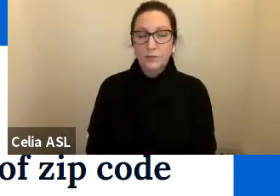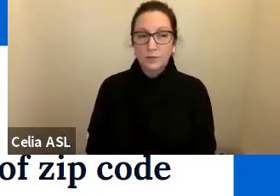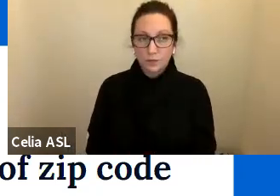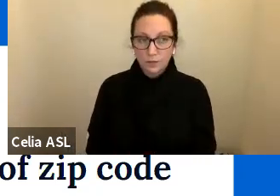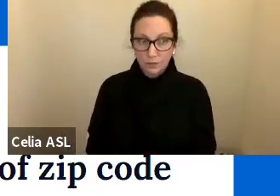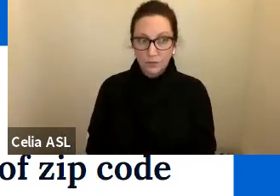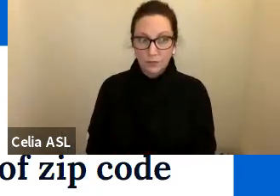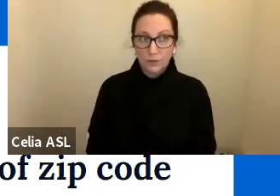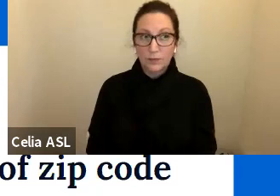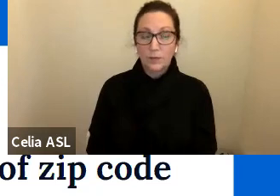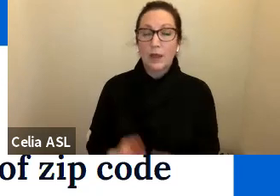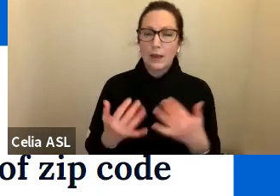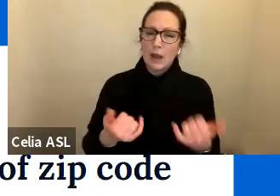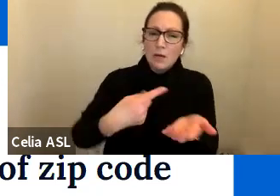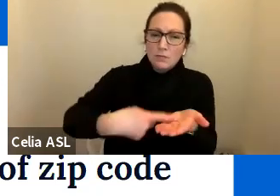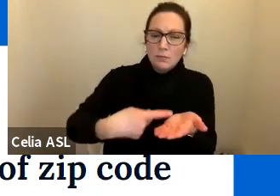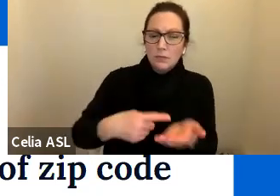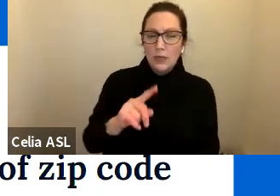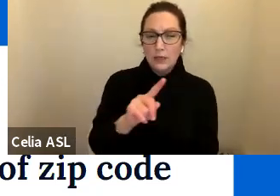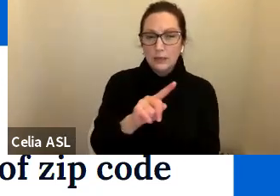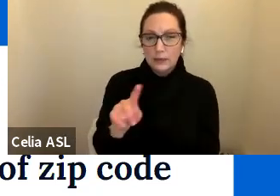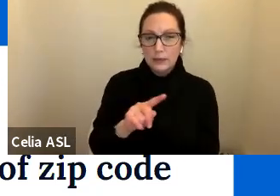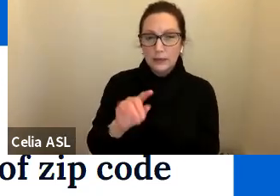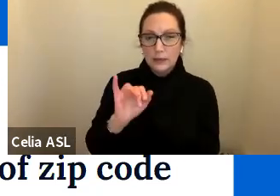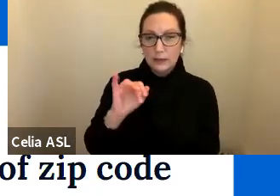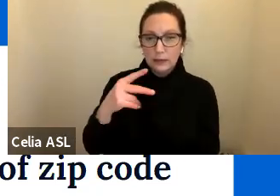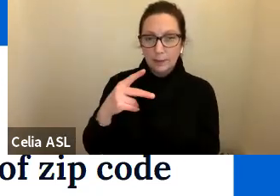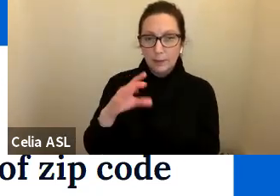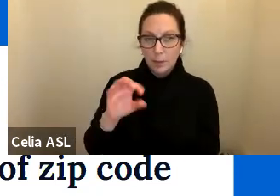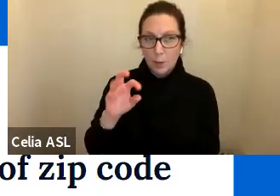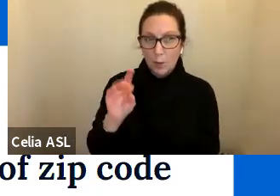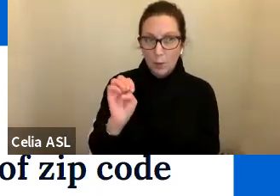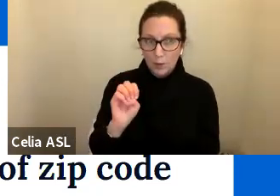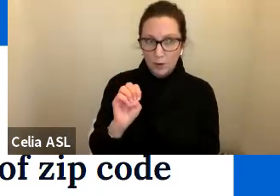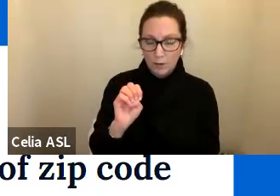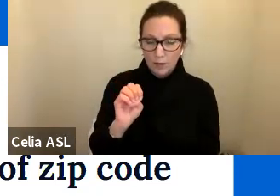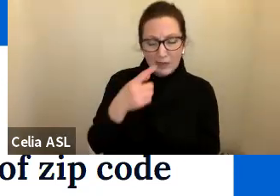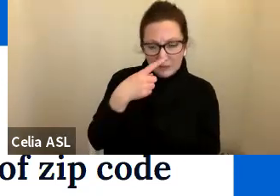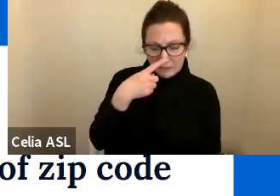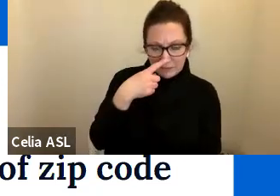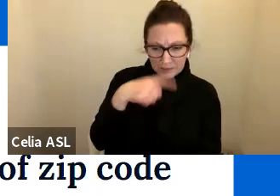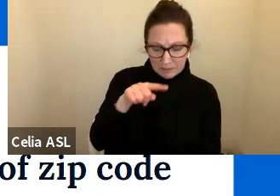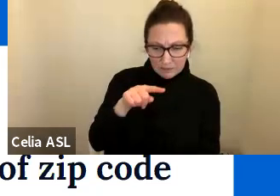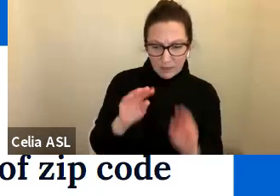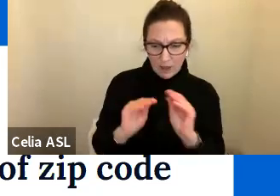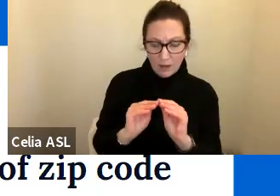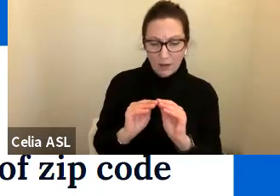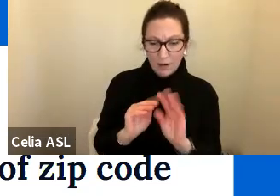with respect to the zip codes, can you just